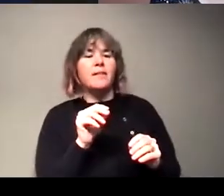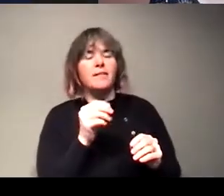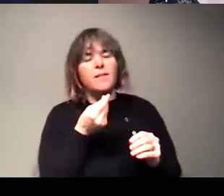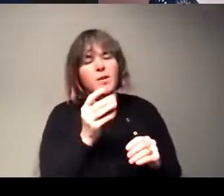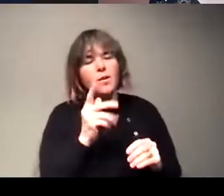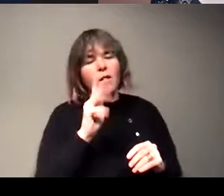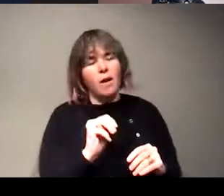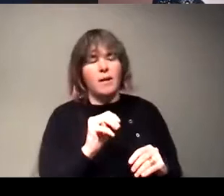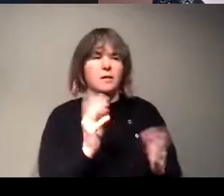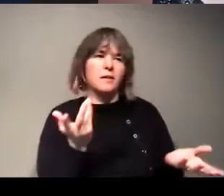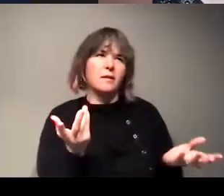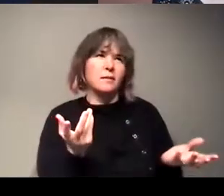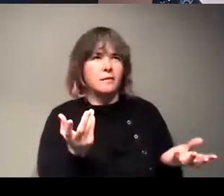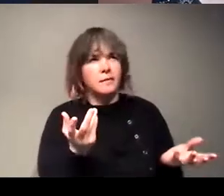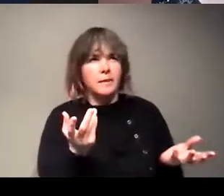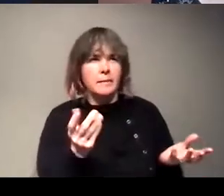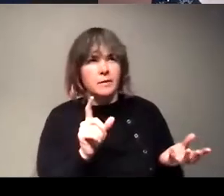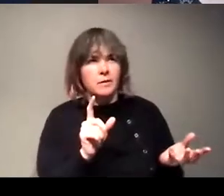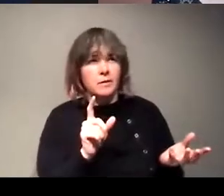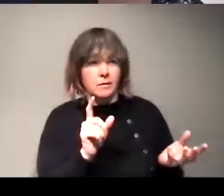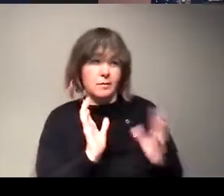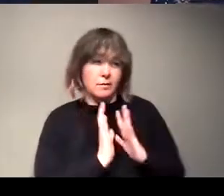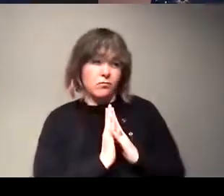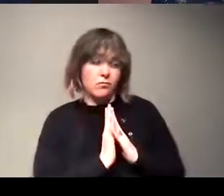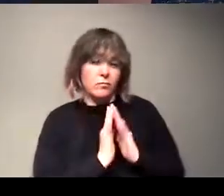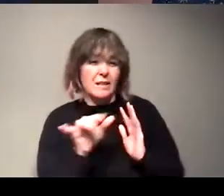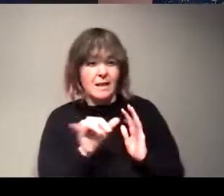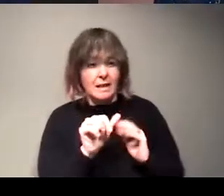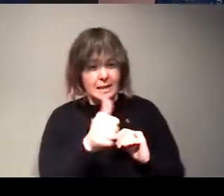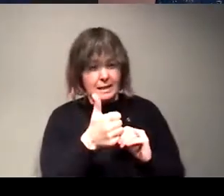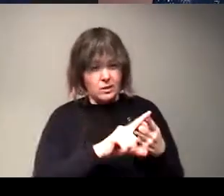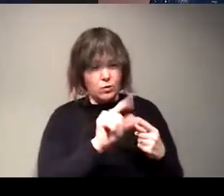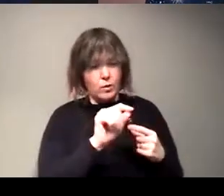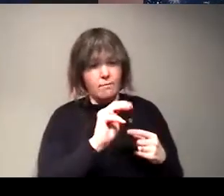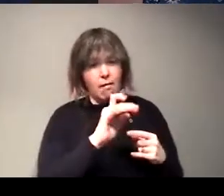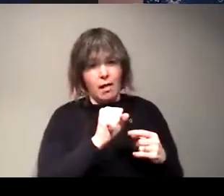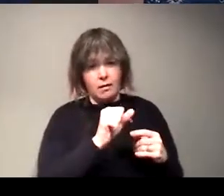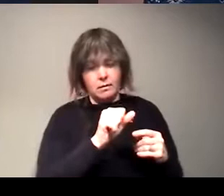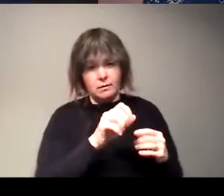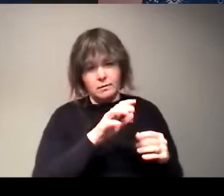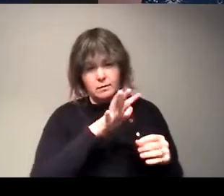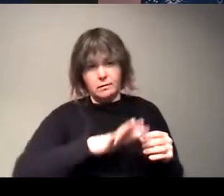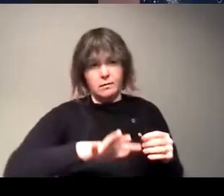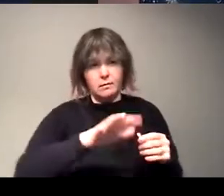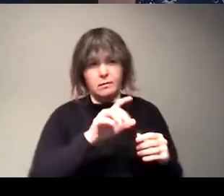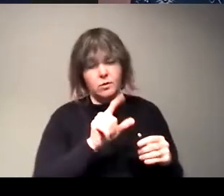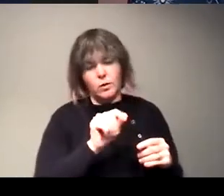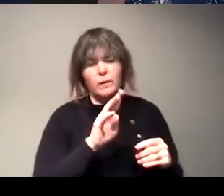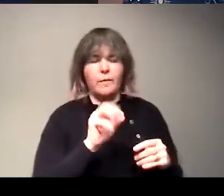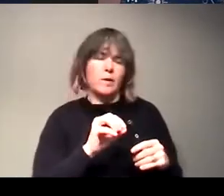maybe 20, so like, I don't know, like 10 to 20 miles, 20 to 40 kilometers